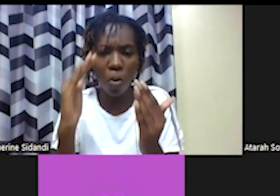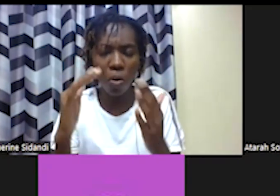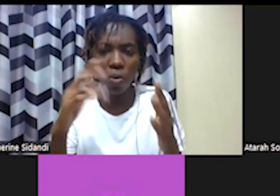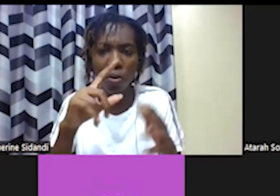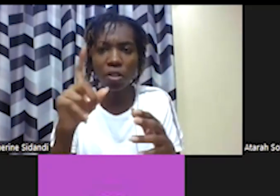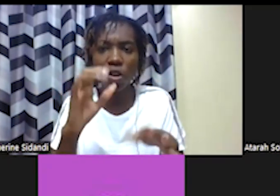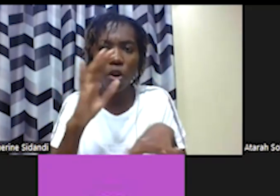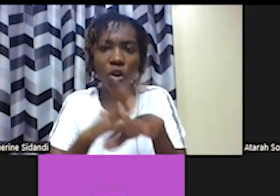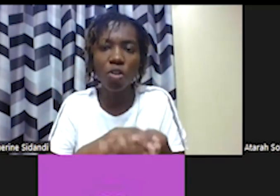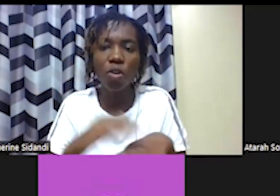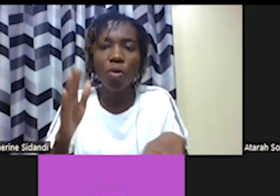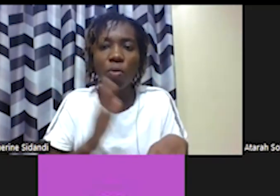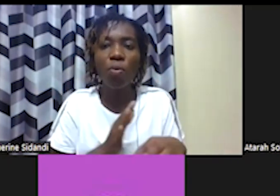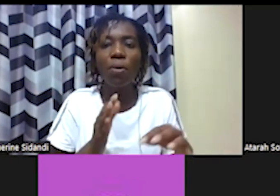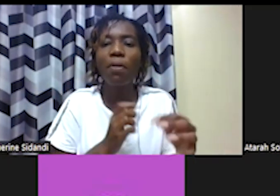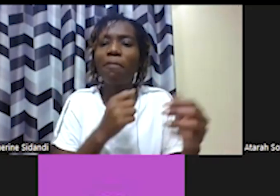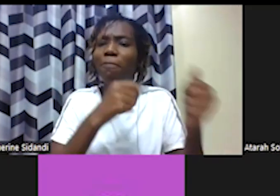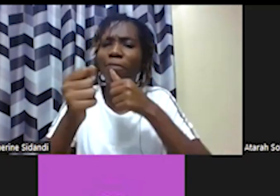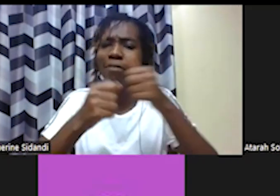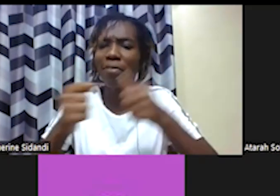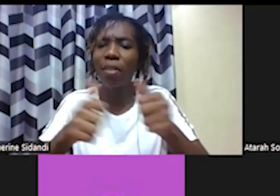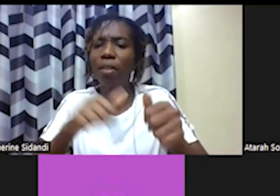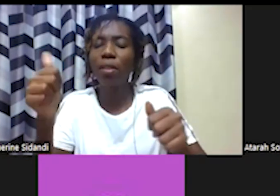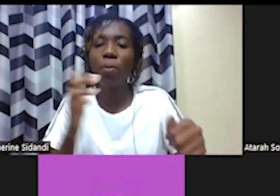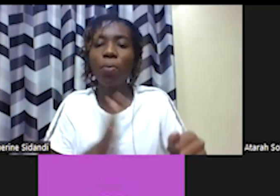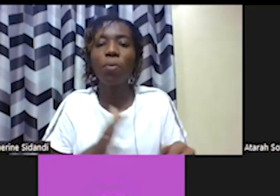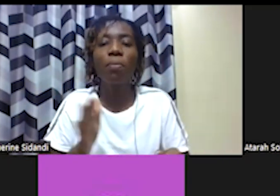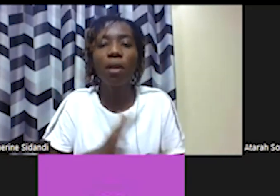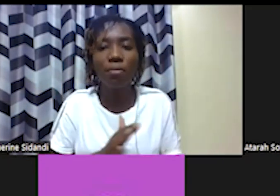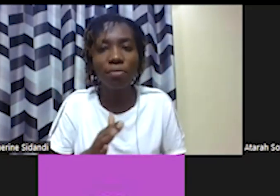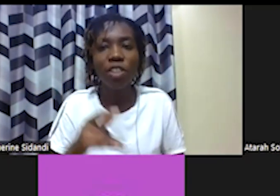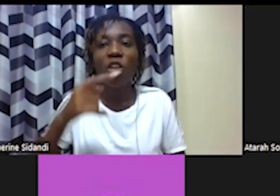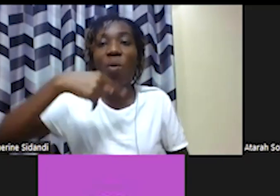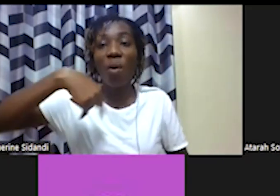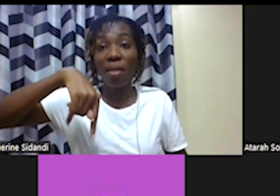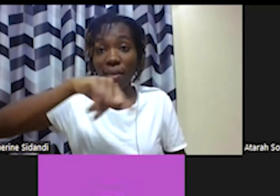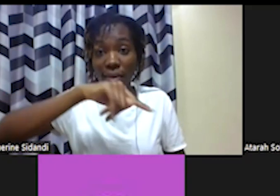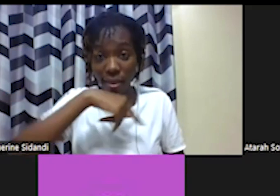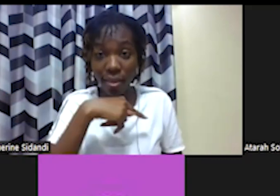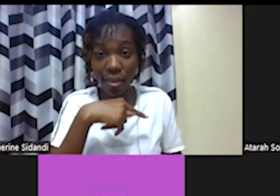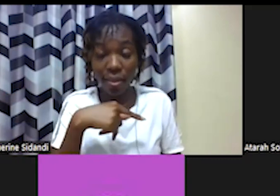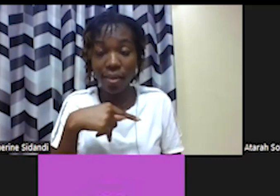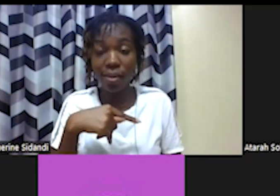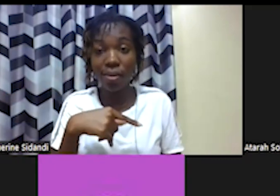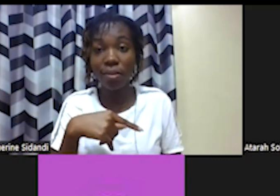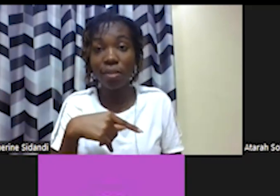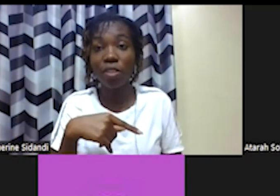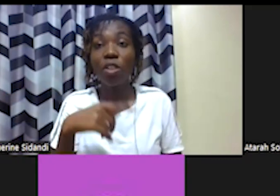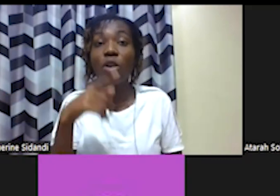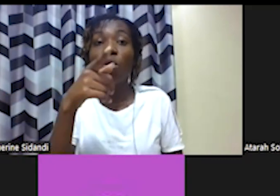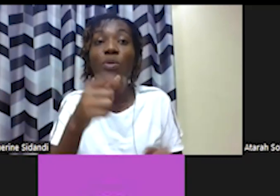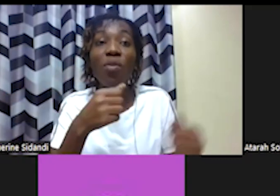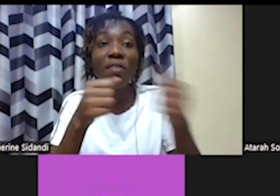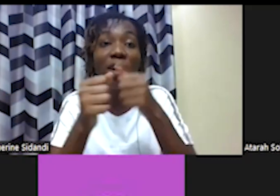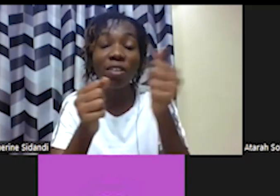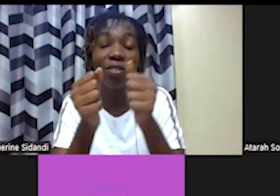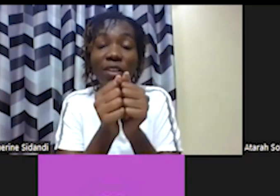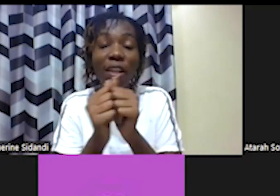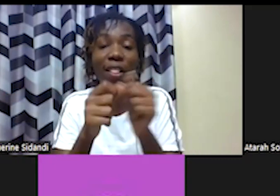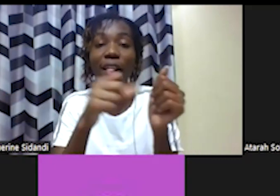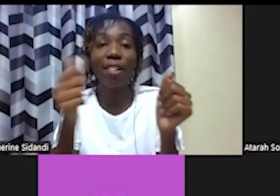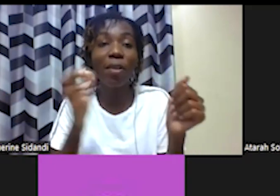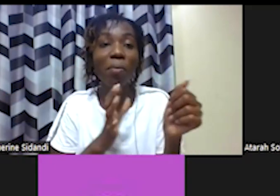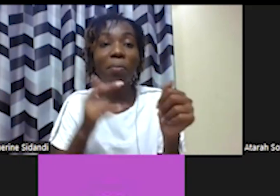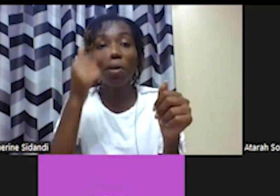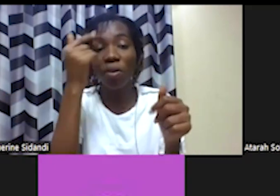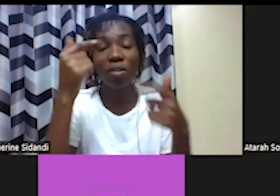women fight their fellow women. We Have you ever been fought by fellow women because of your